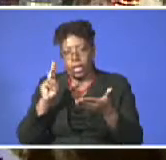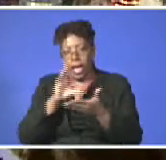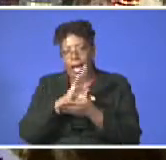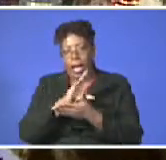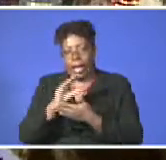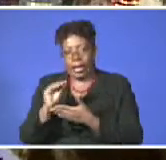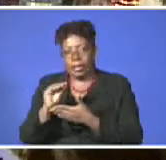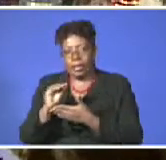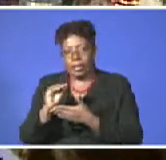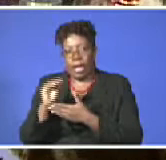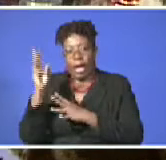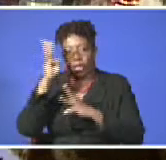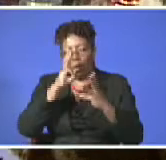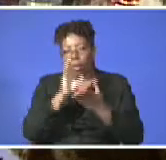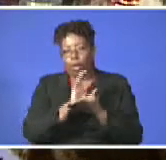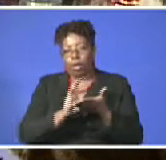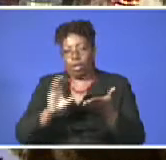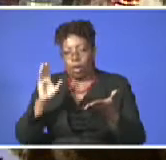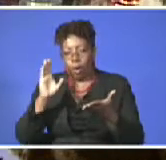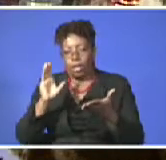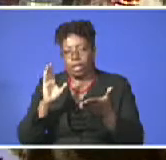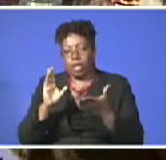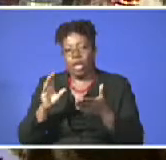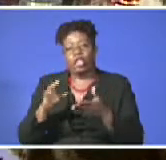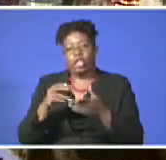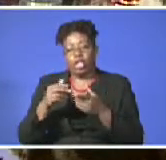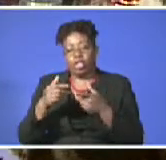and the Naval War College. She's looking forward to